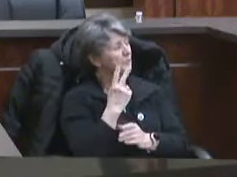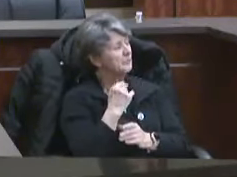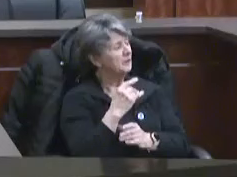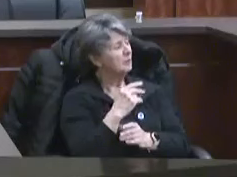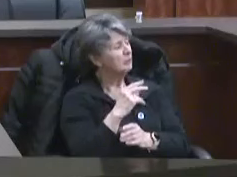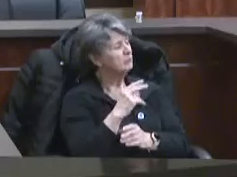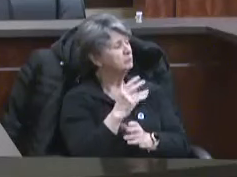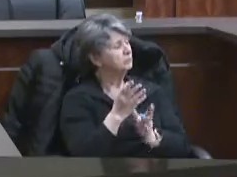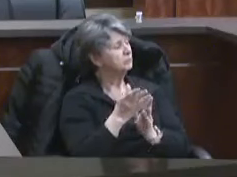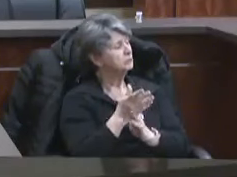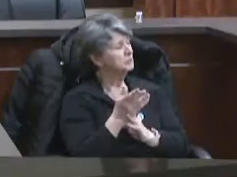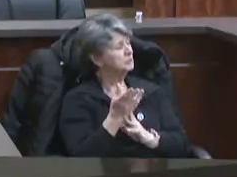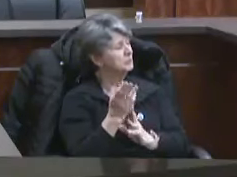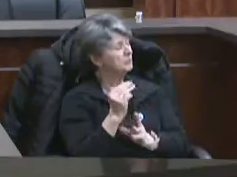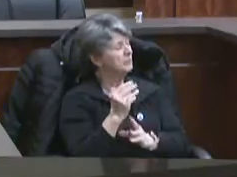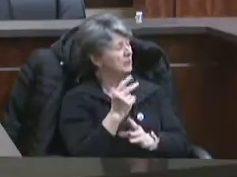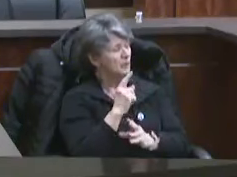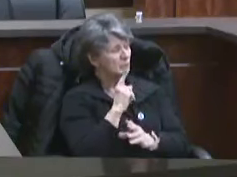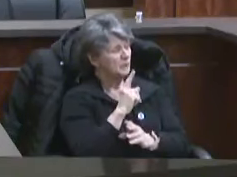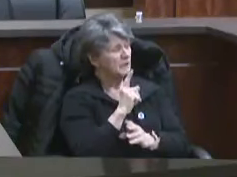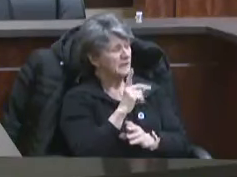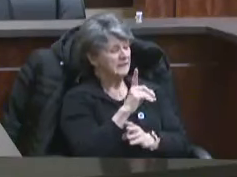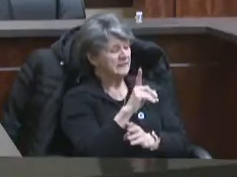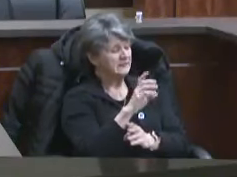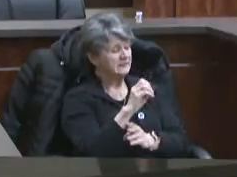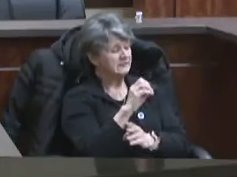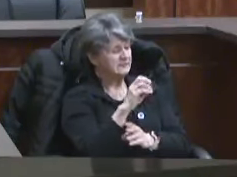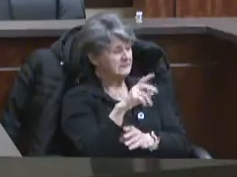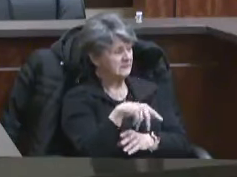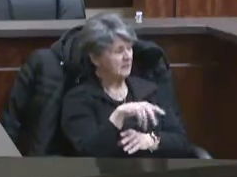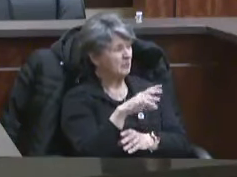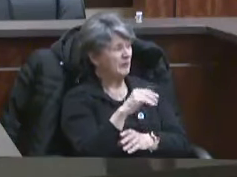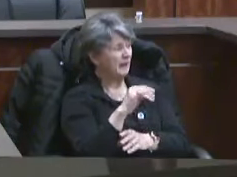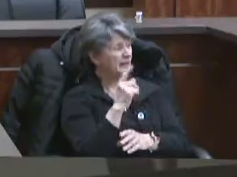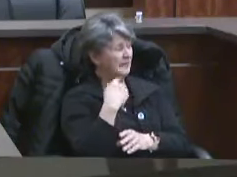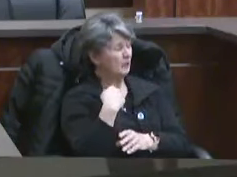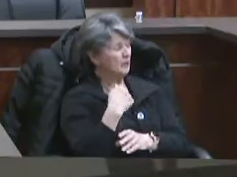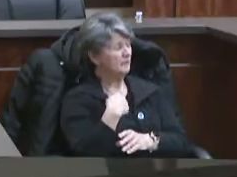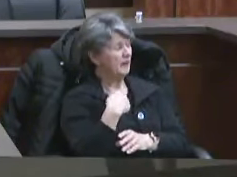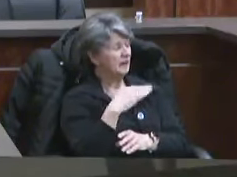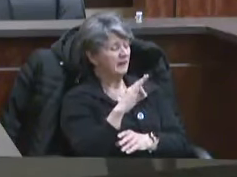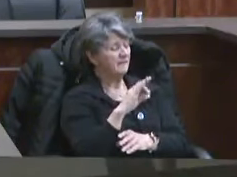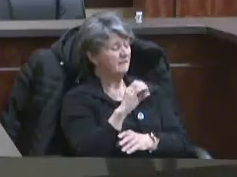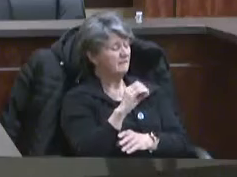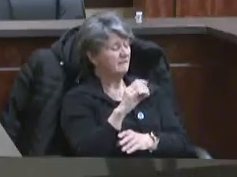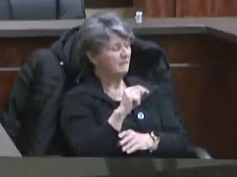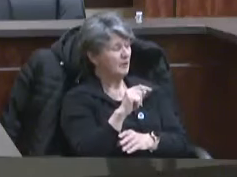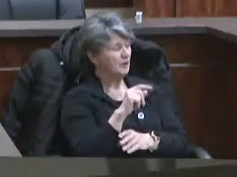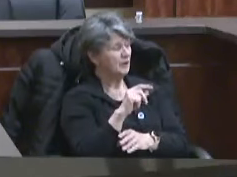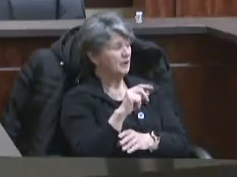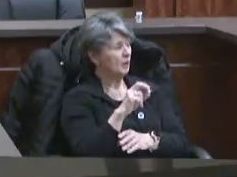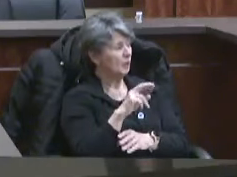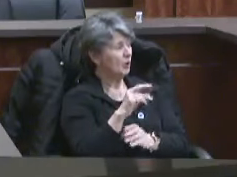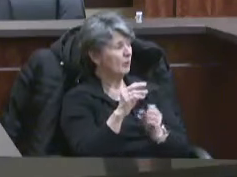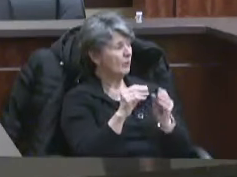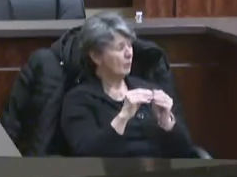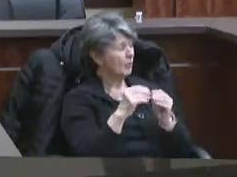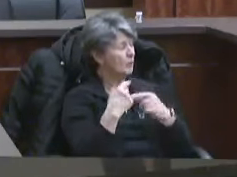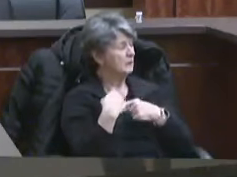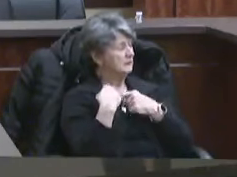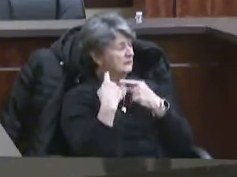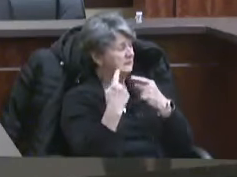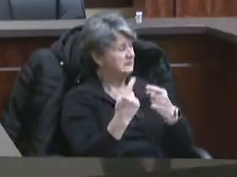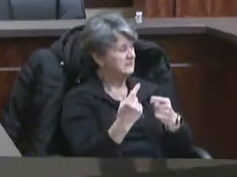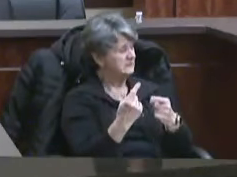through that there are really deep divots. And we've had, I think, at least a foot, if not more, of rain since the